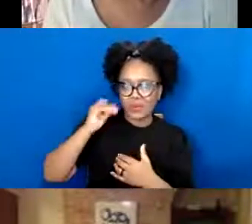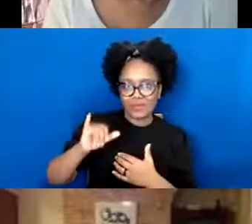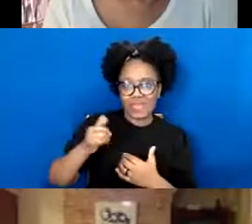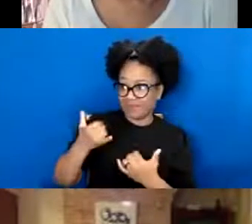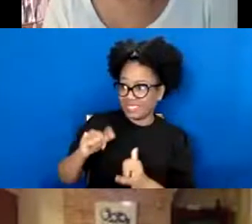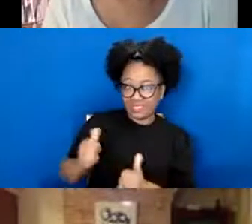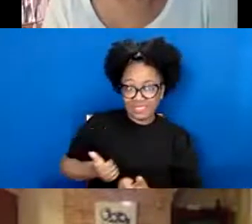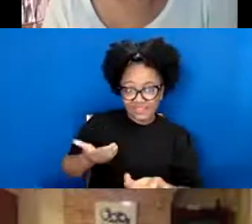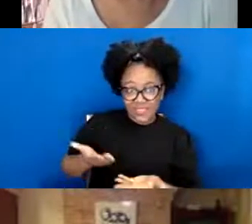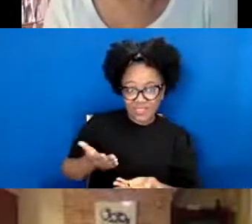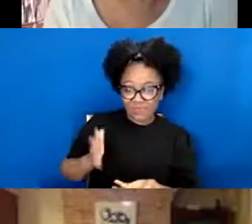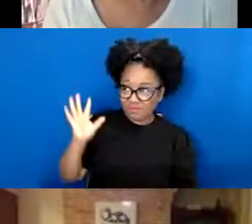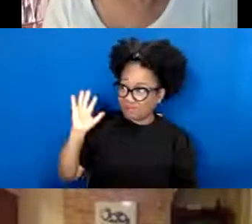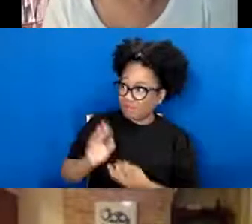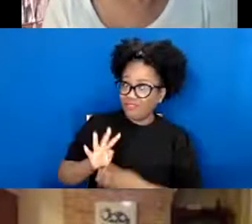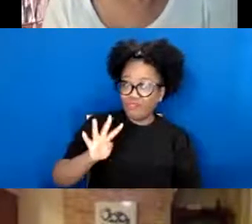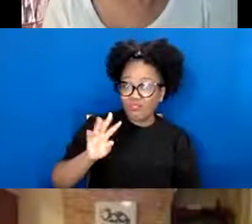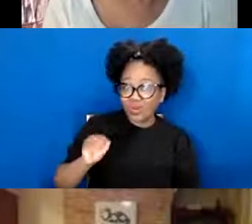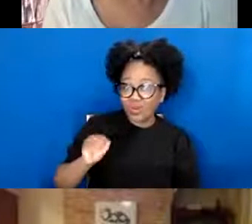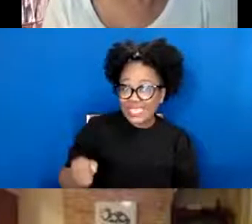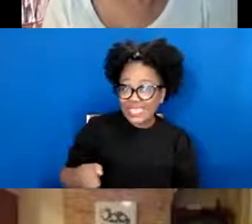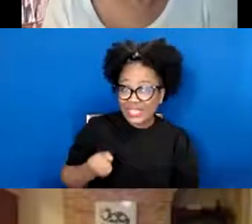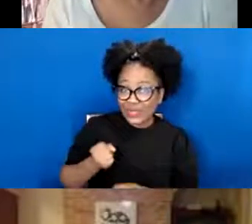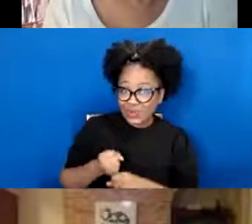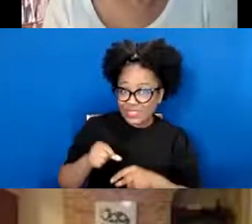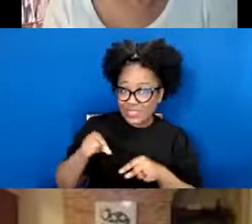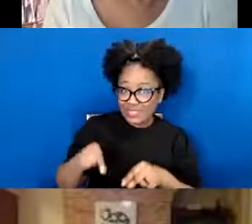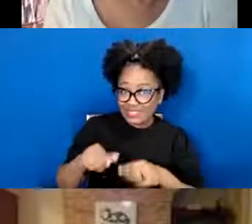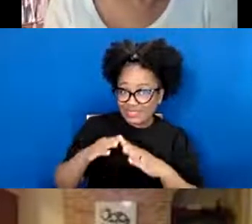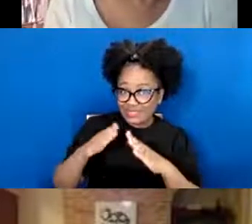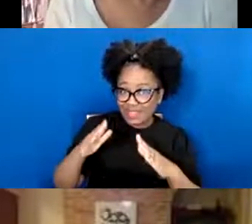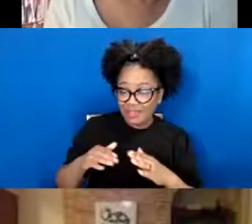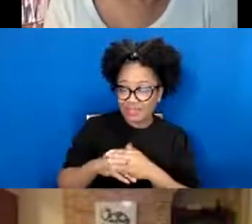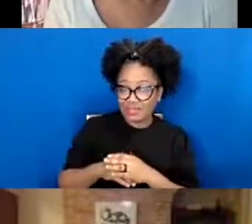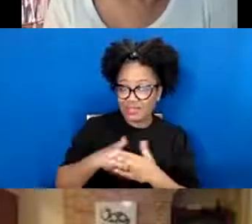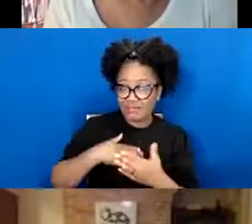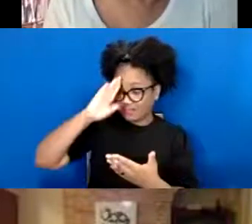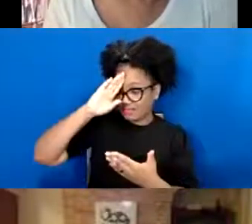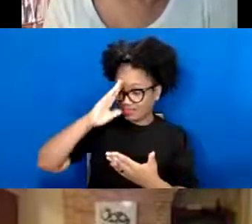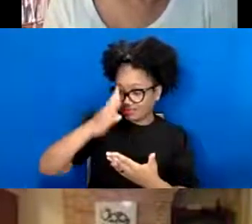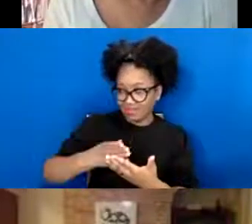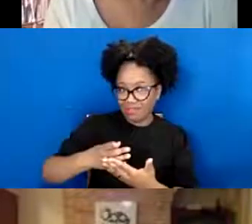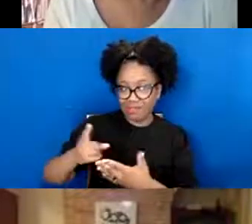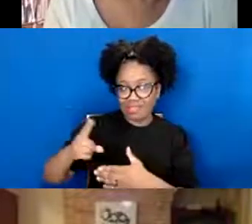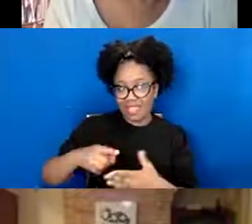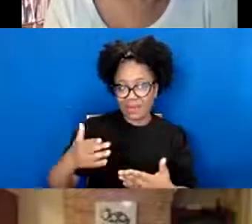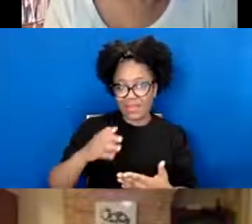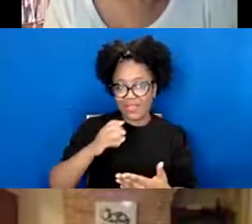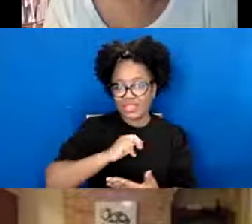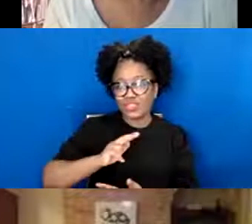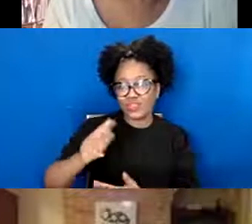Yes. So my son came here when he was 3 months old, and the other son